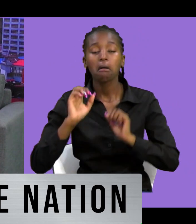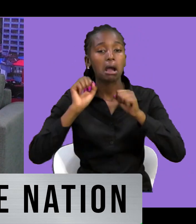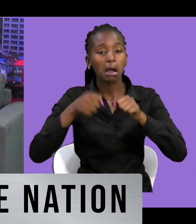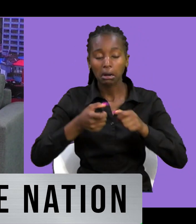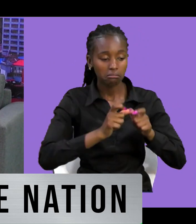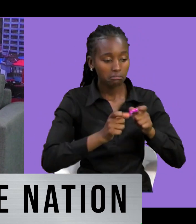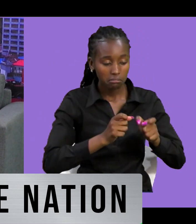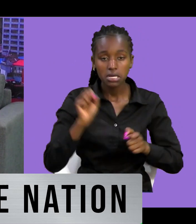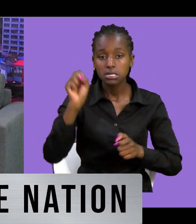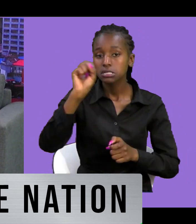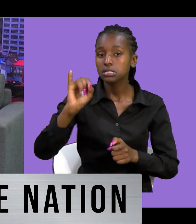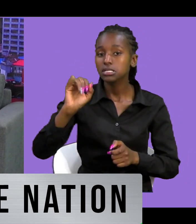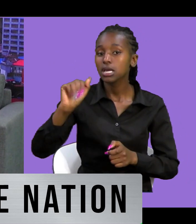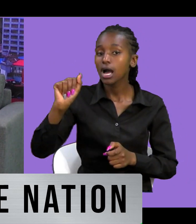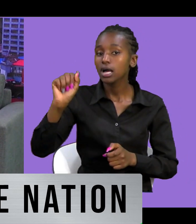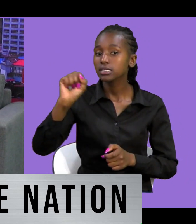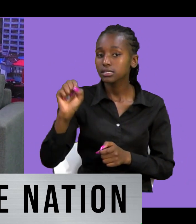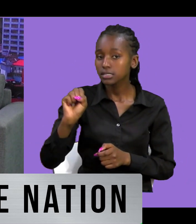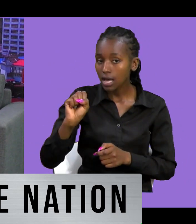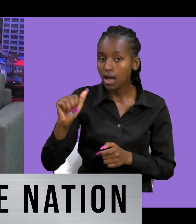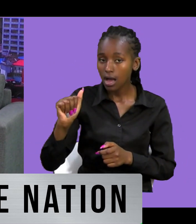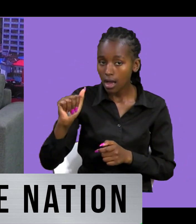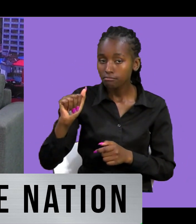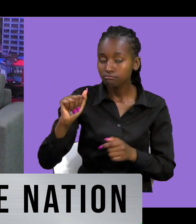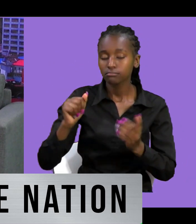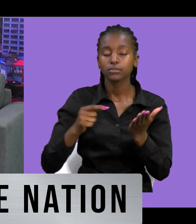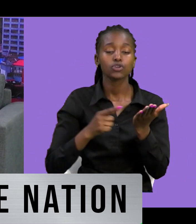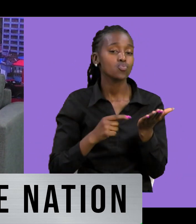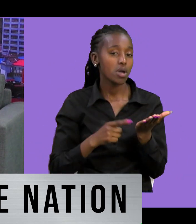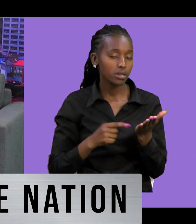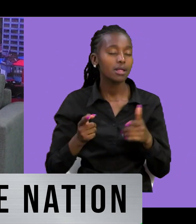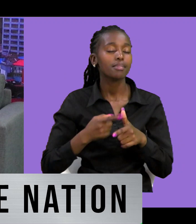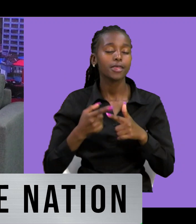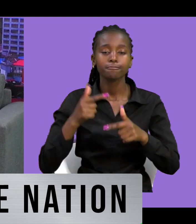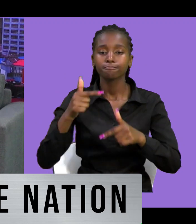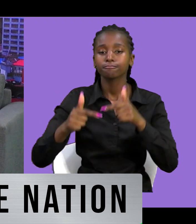go ahead and give your view. We are glad to hear from you.